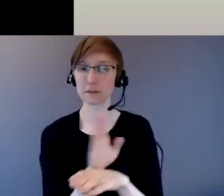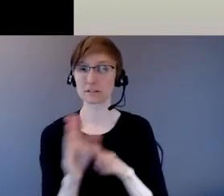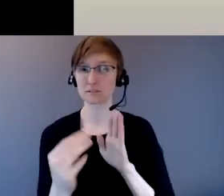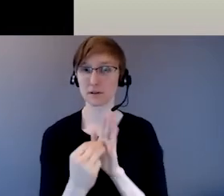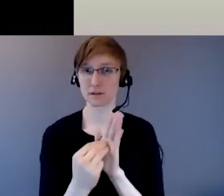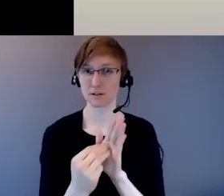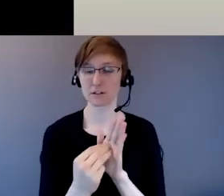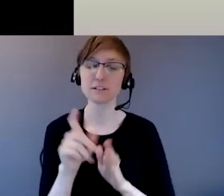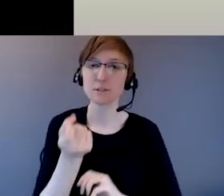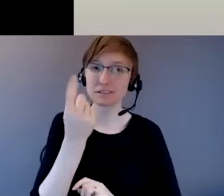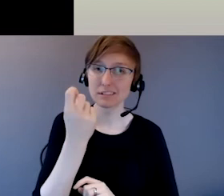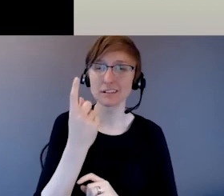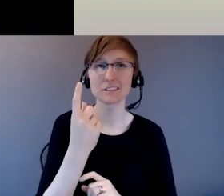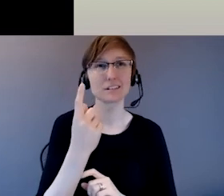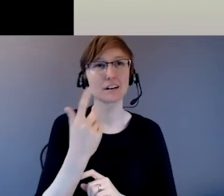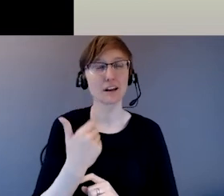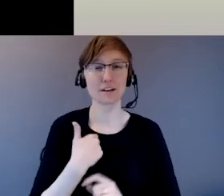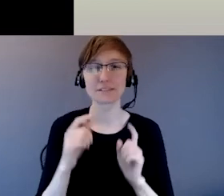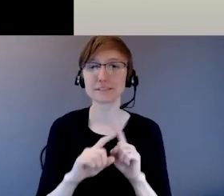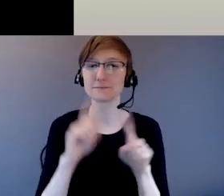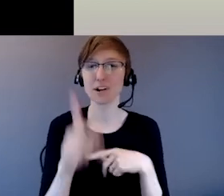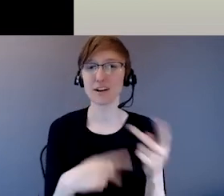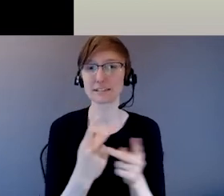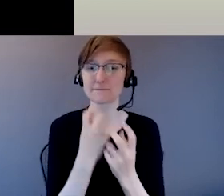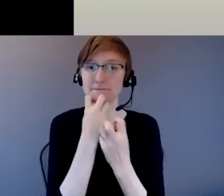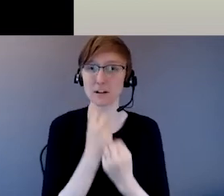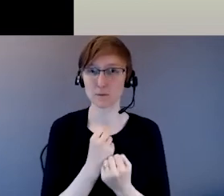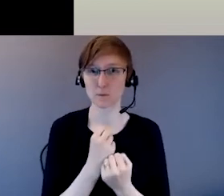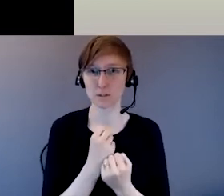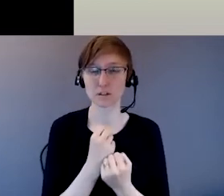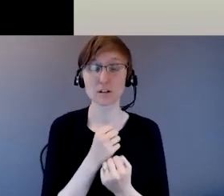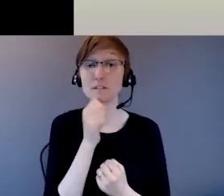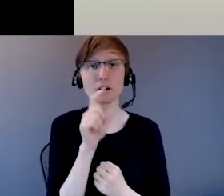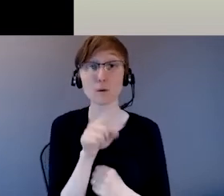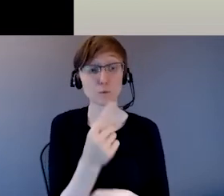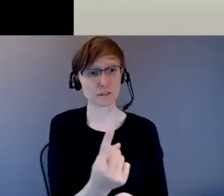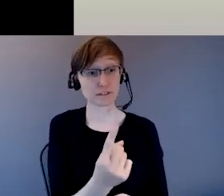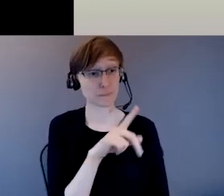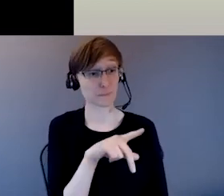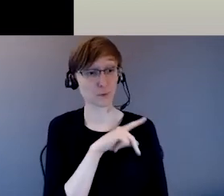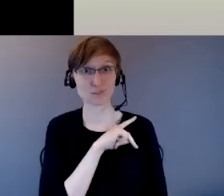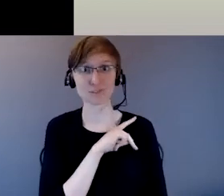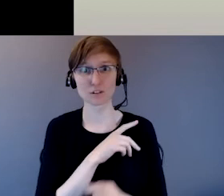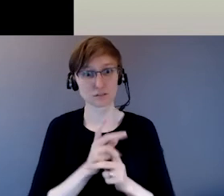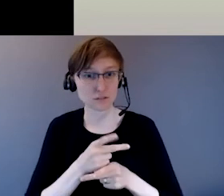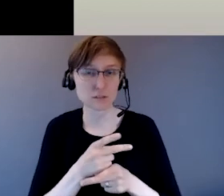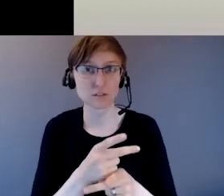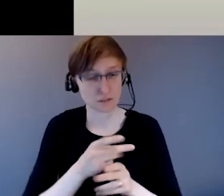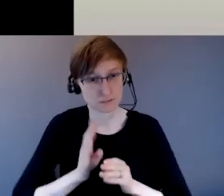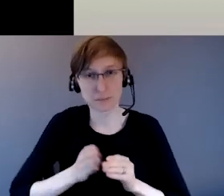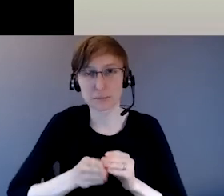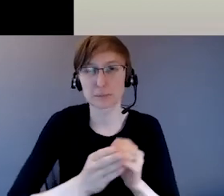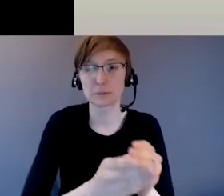is another value to be created here. It's not just your own personal productivity. It's how do you have influence and